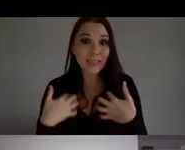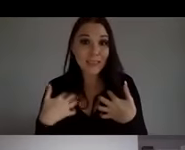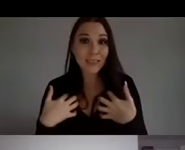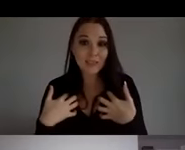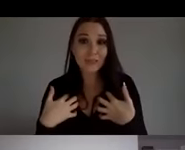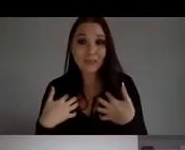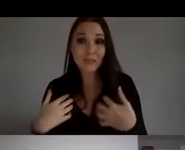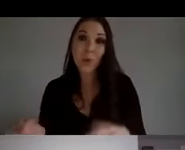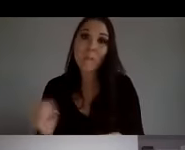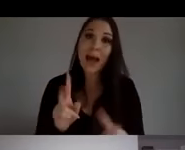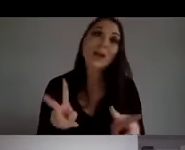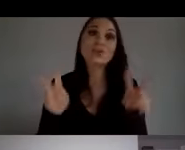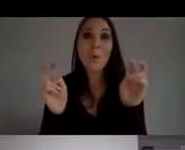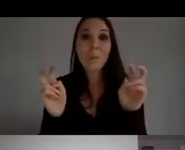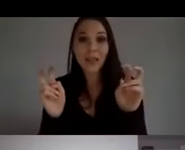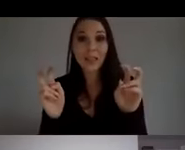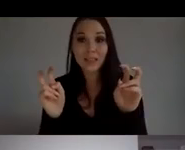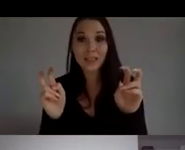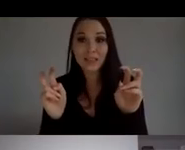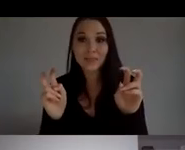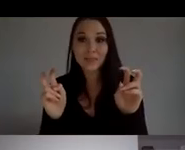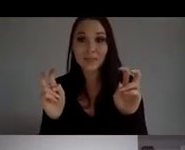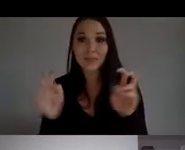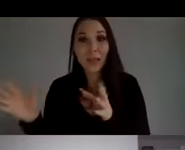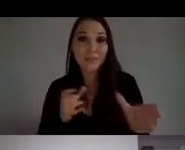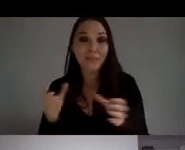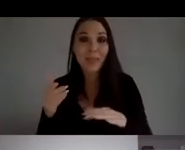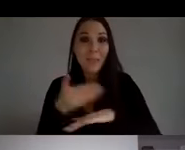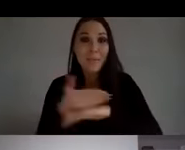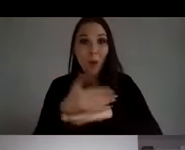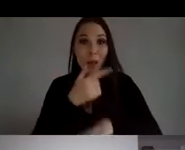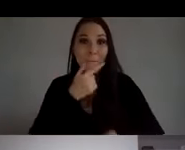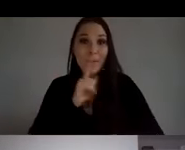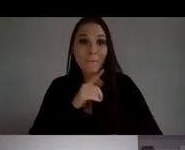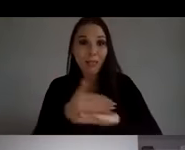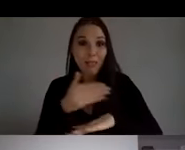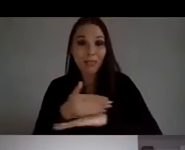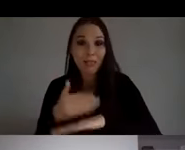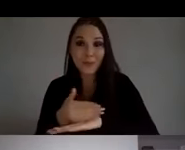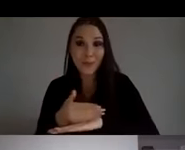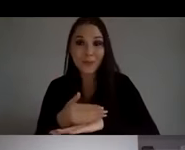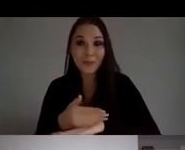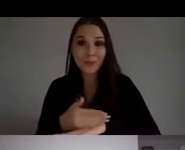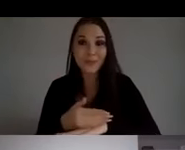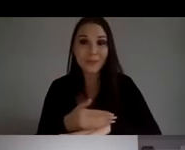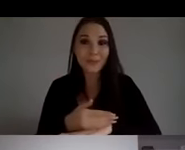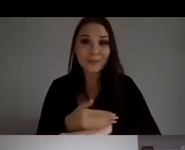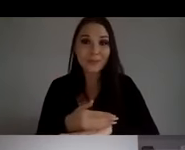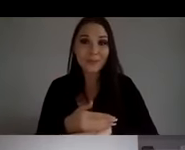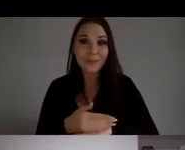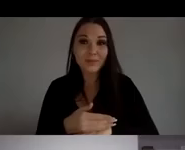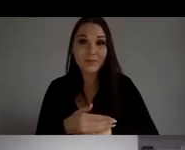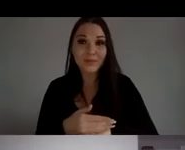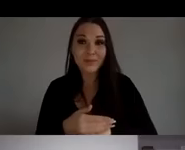the topics of how do you hire people? Like we often ask, what makes you enthusiastic about ML? And then